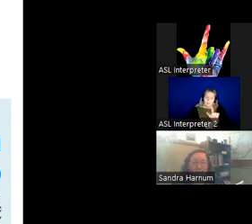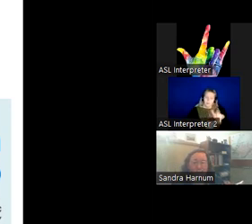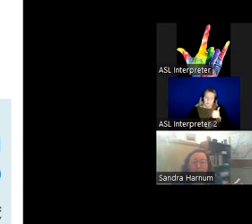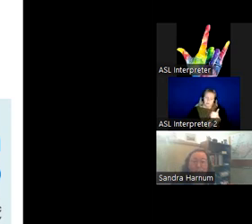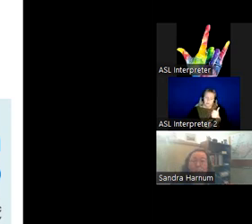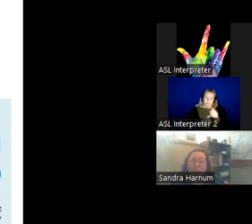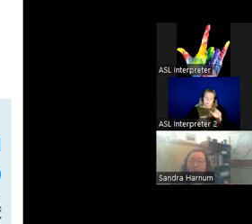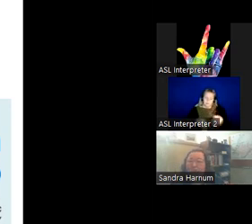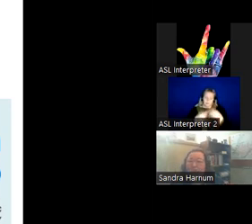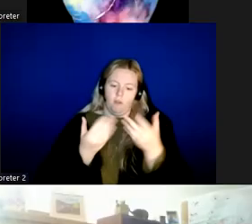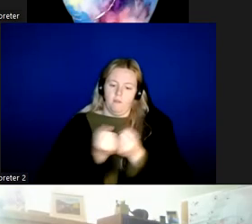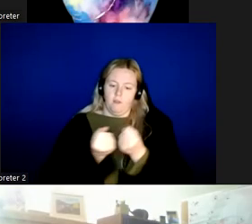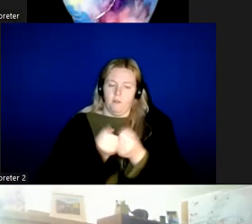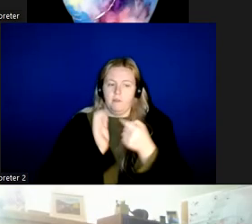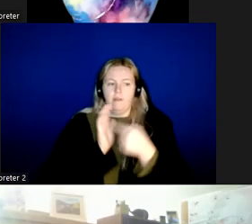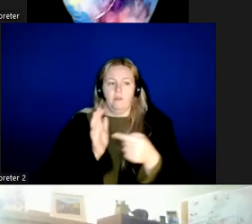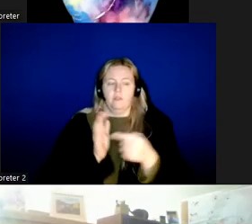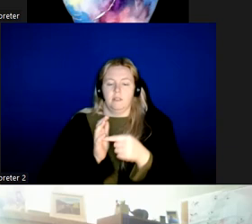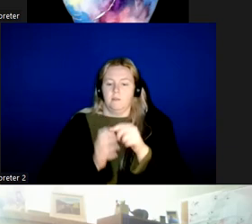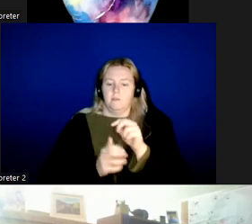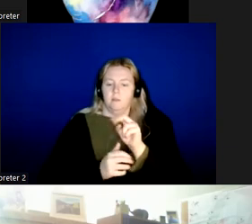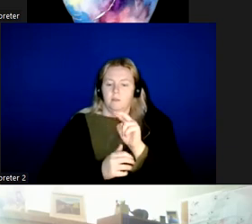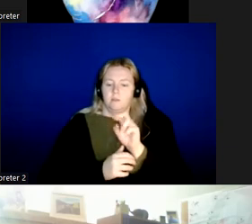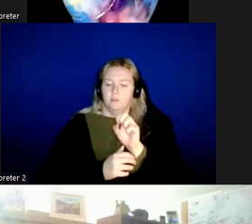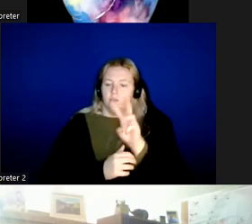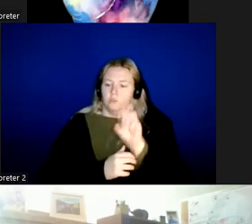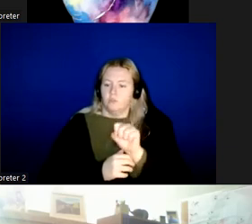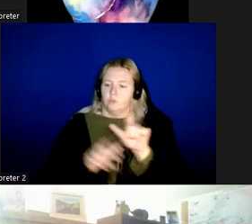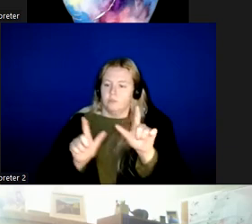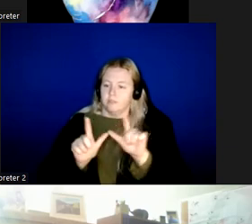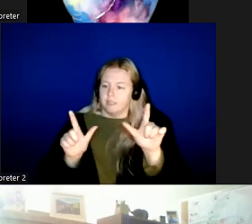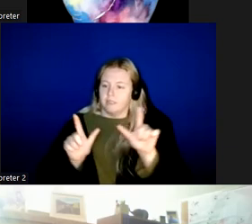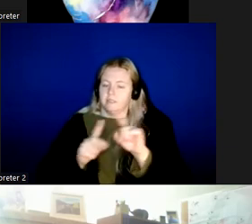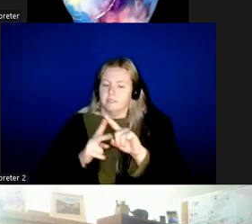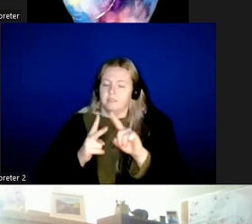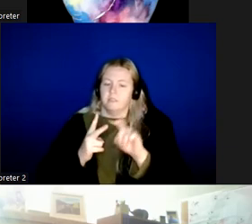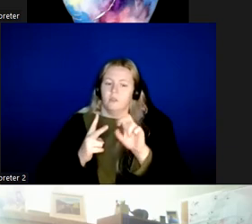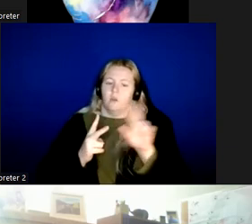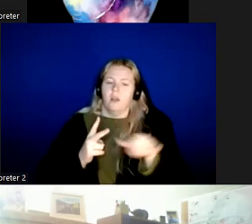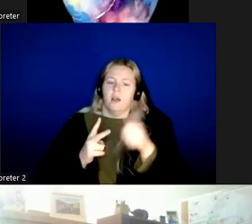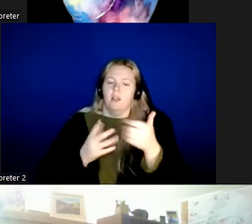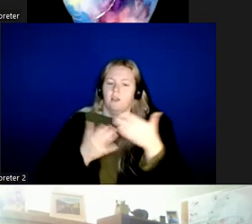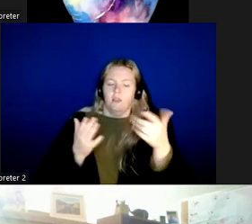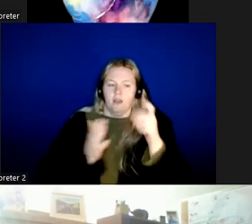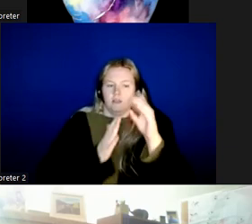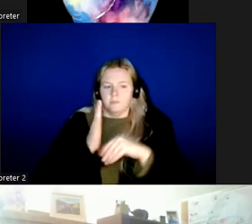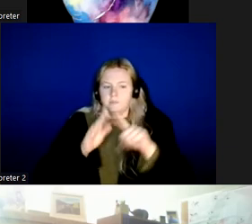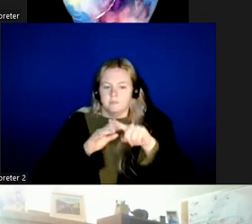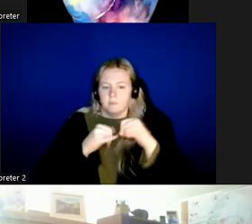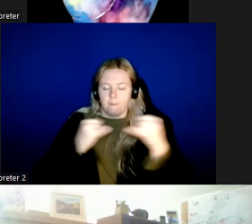with say Moose licenses and like a lot of the MyGovNL things that are mm-hmm. online now. If you're trying